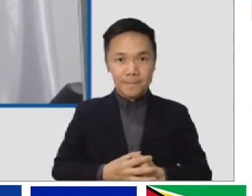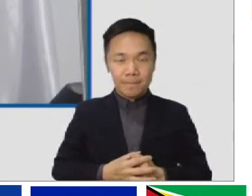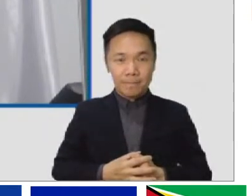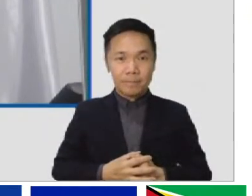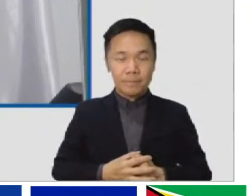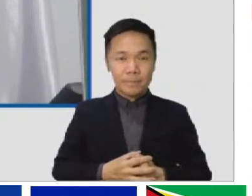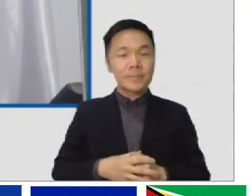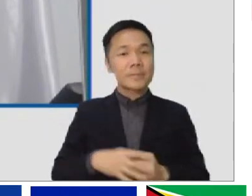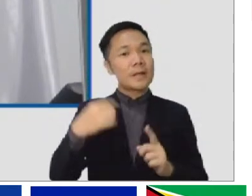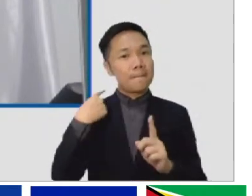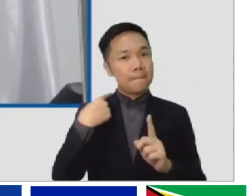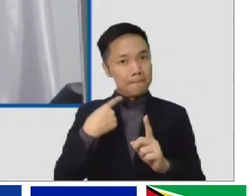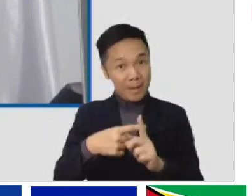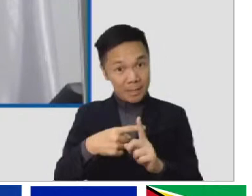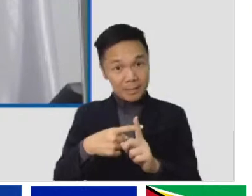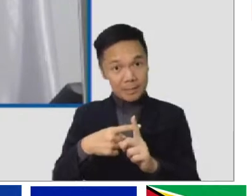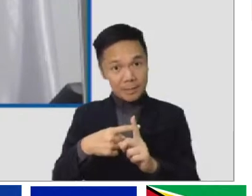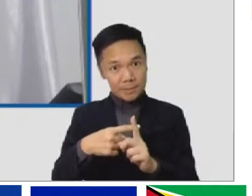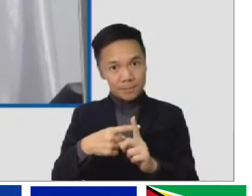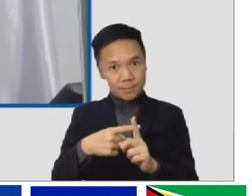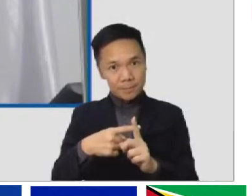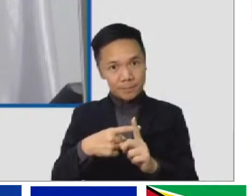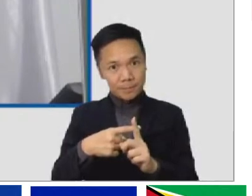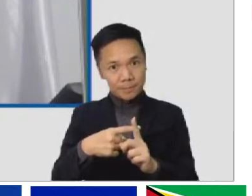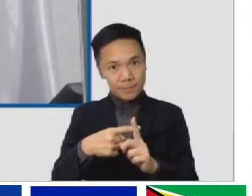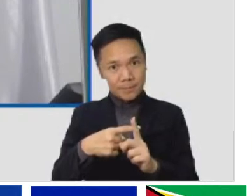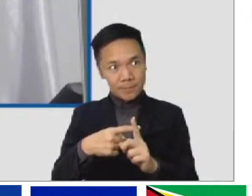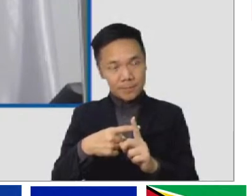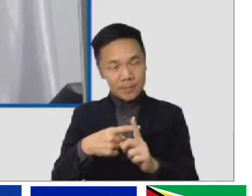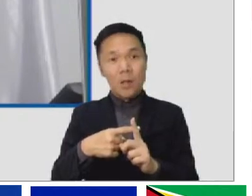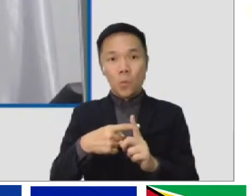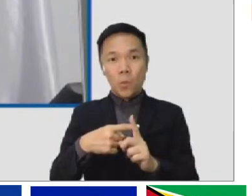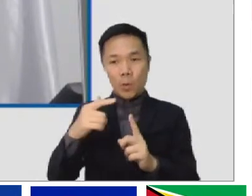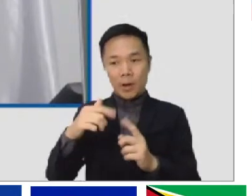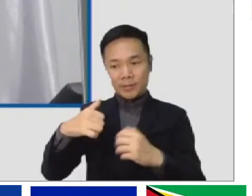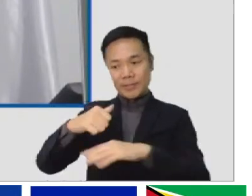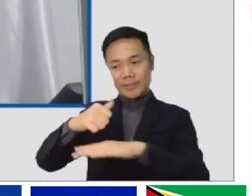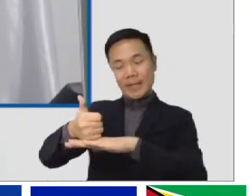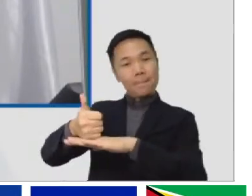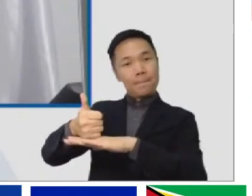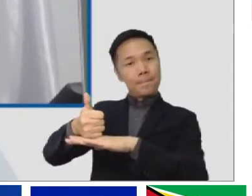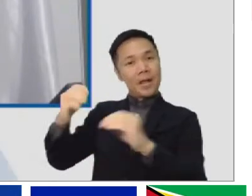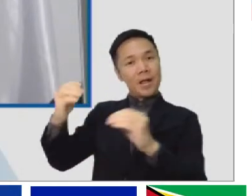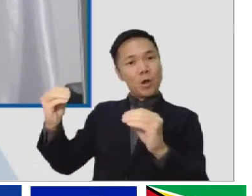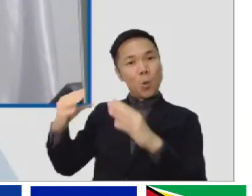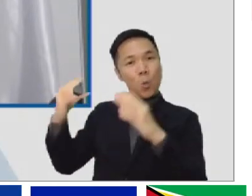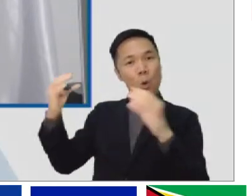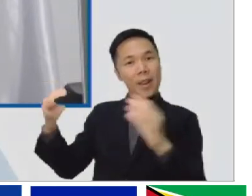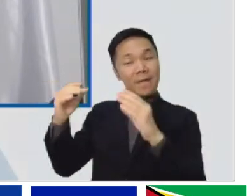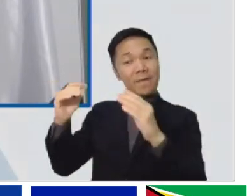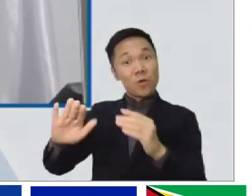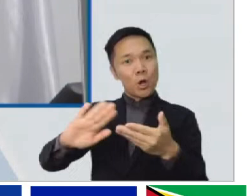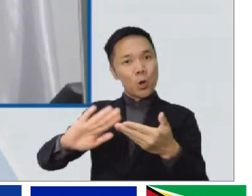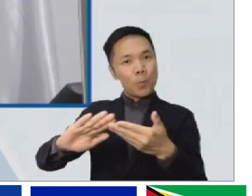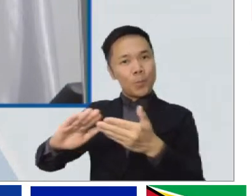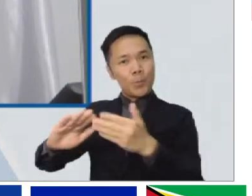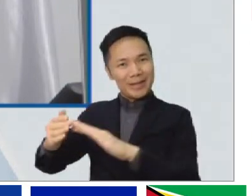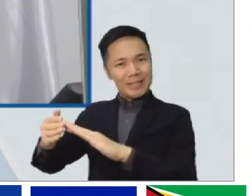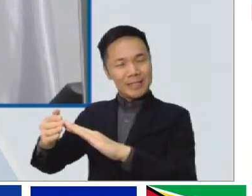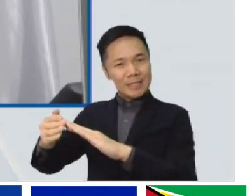and to create early warnings for our communities, for our organizations that